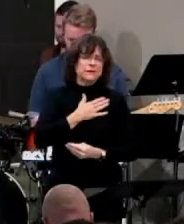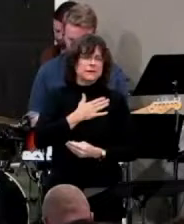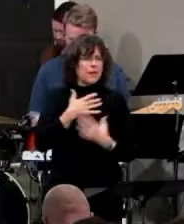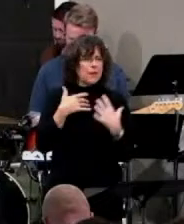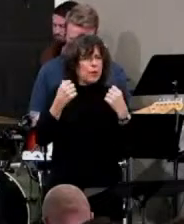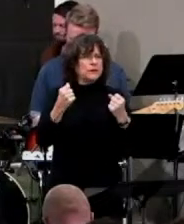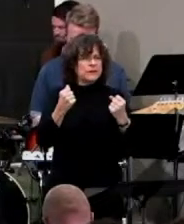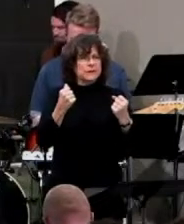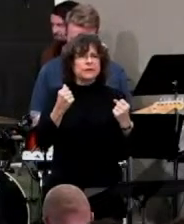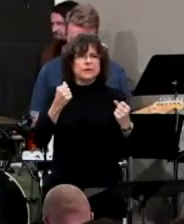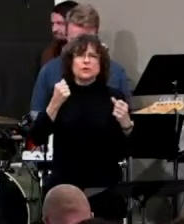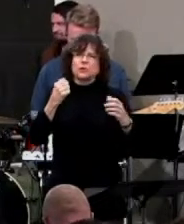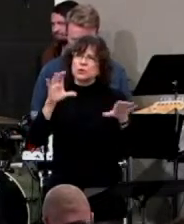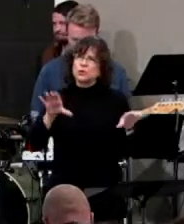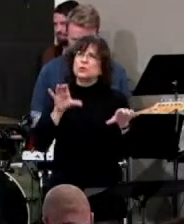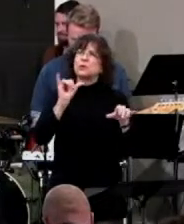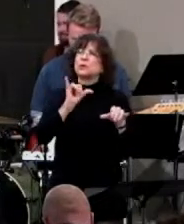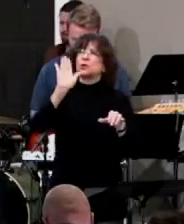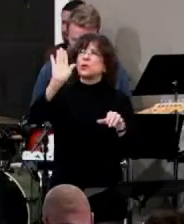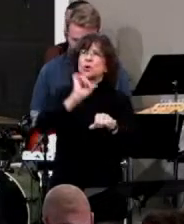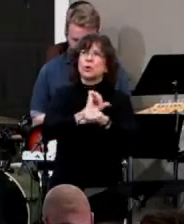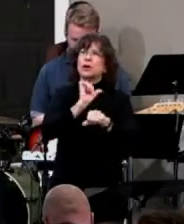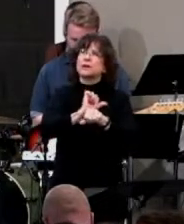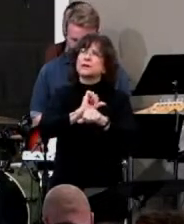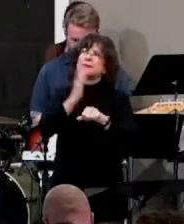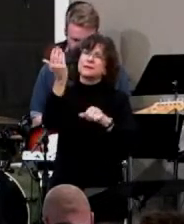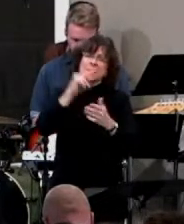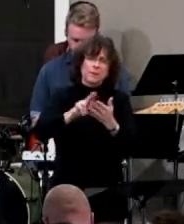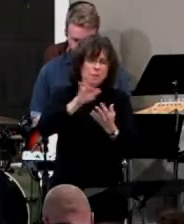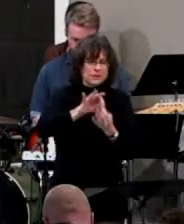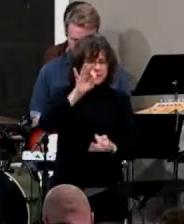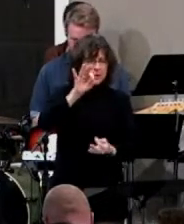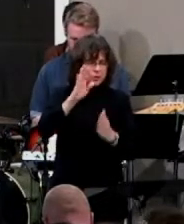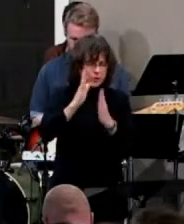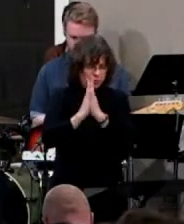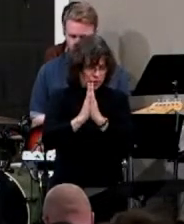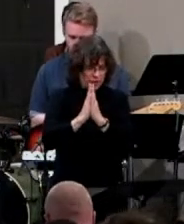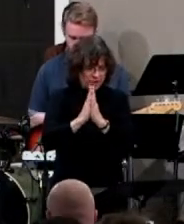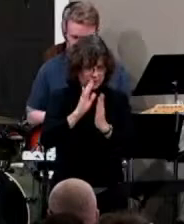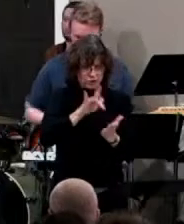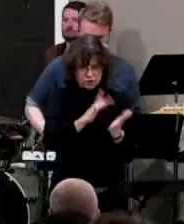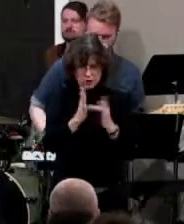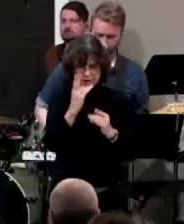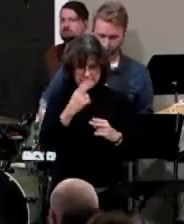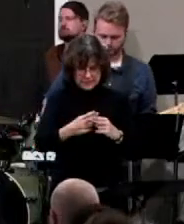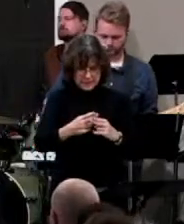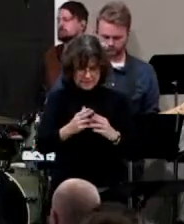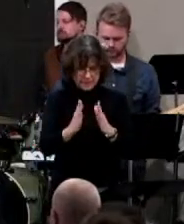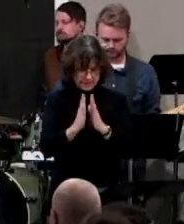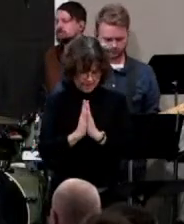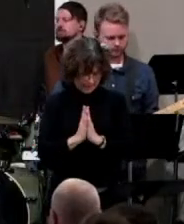out. Holy Spirit, meet with us today. We pray in Jesus' name. Amen.